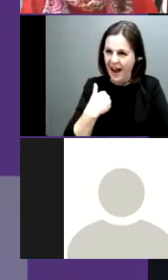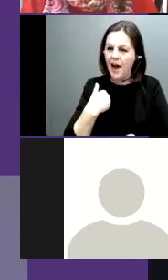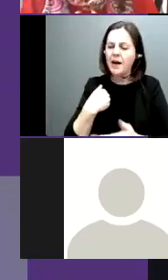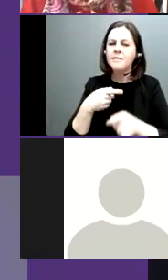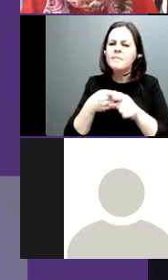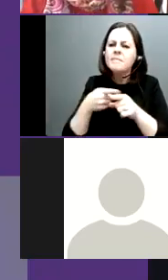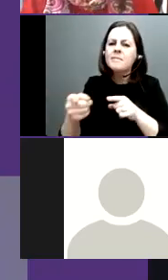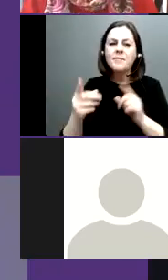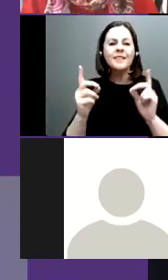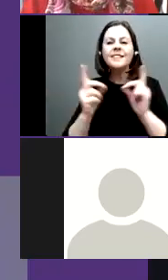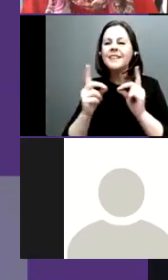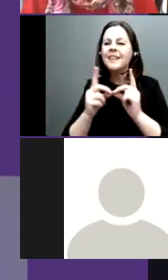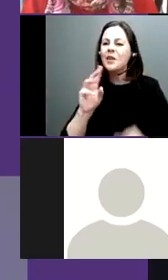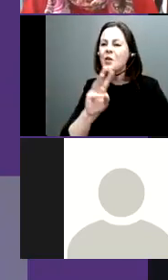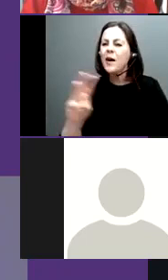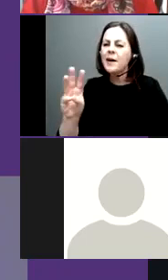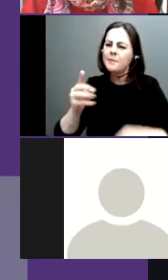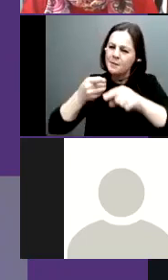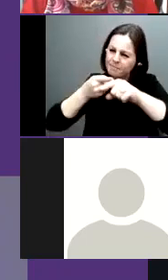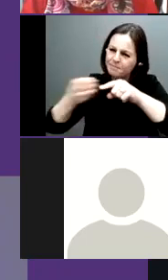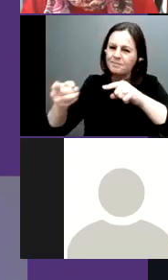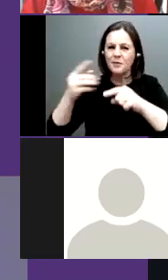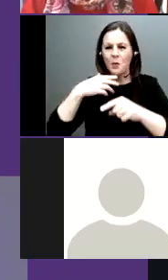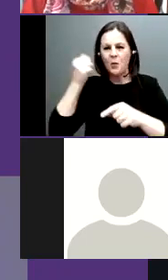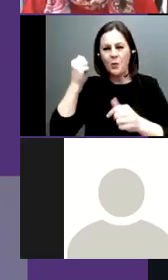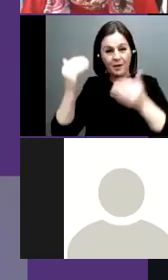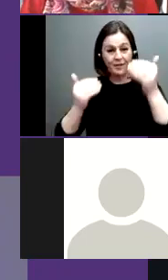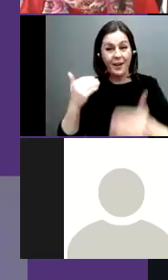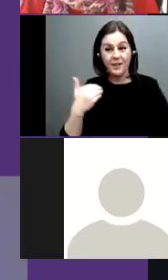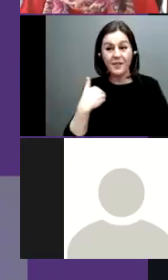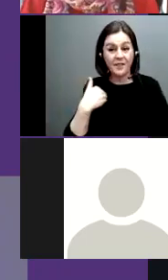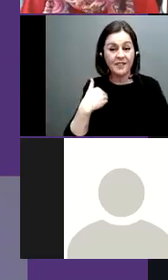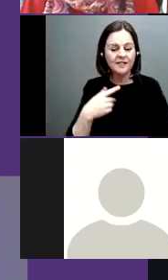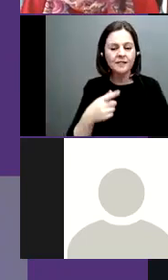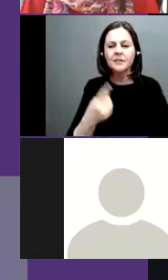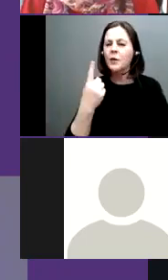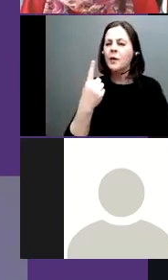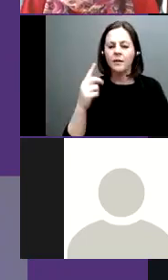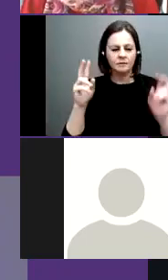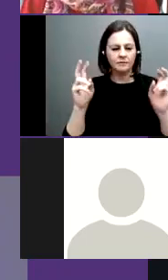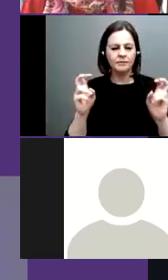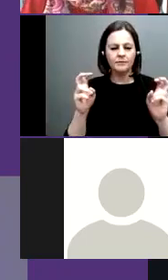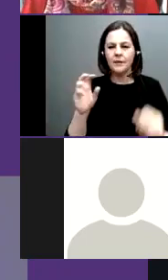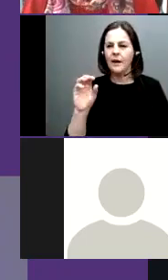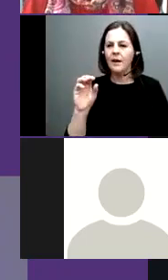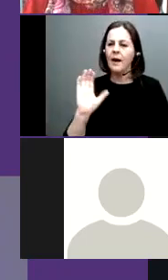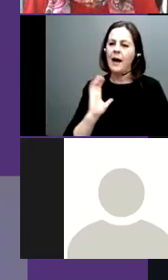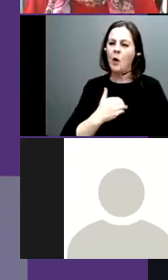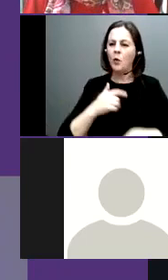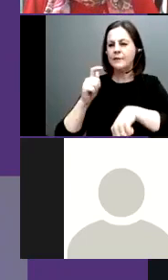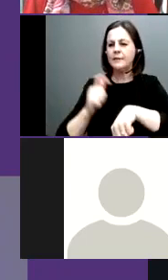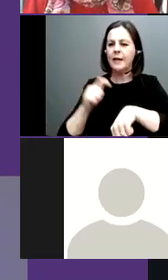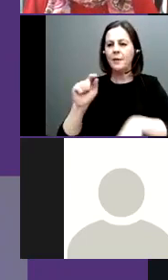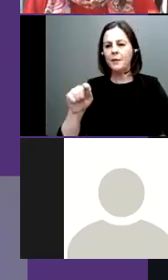sites that are geared towards older adults. I know there's one called ourtime.com. There's